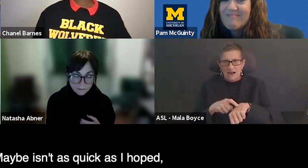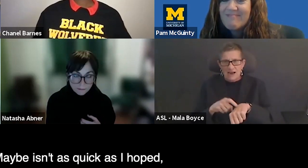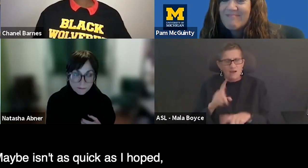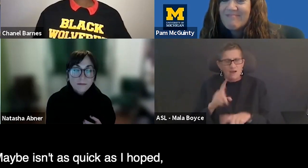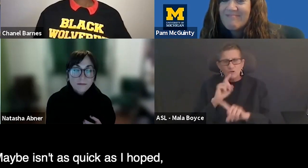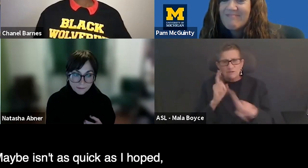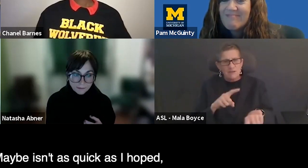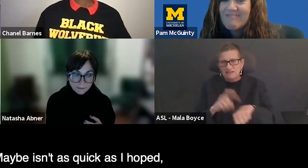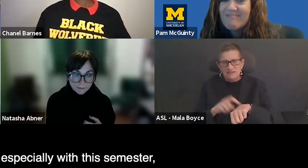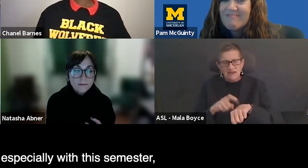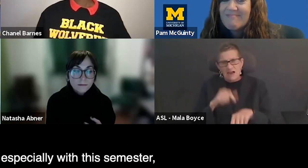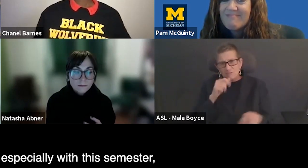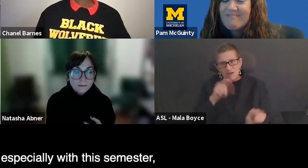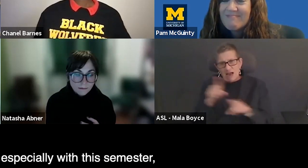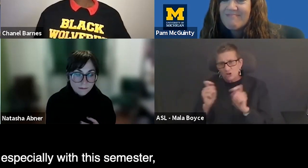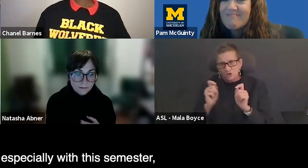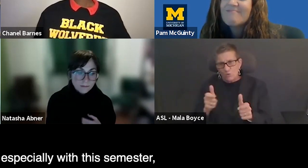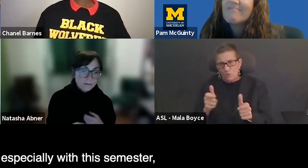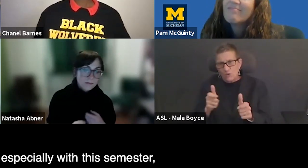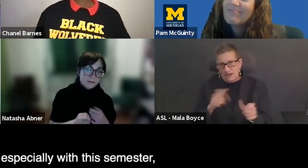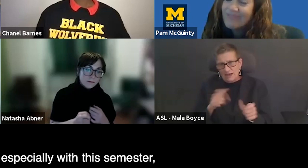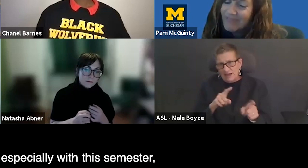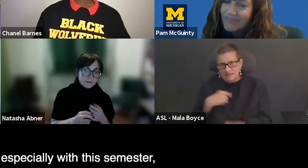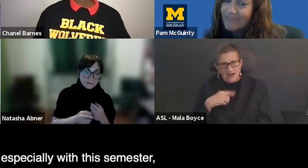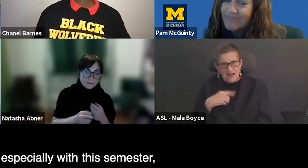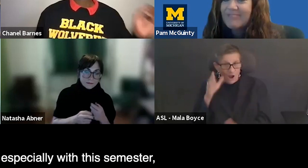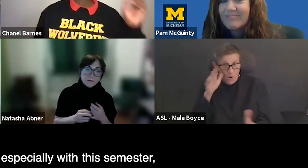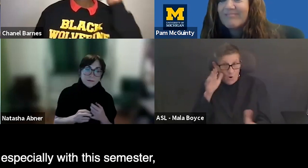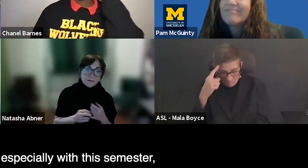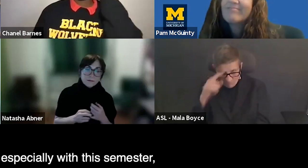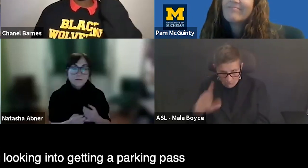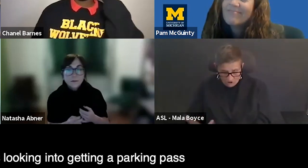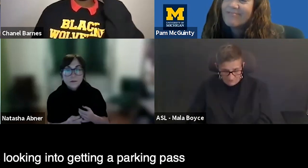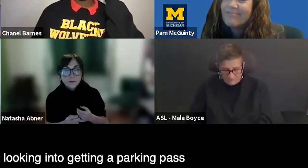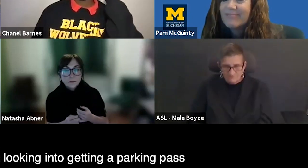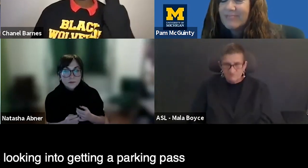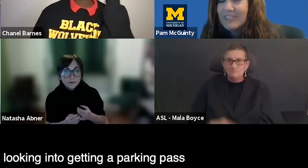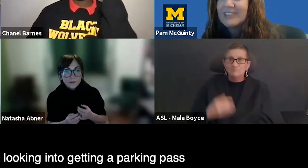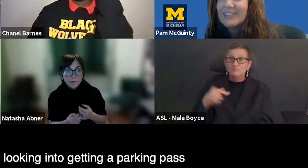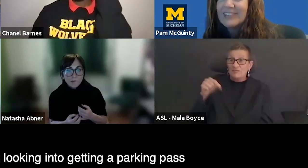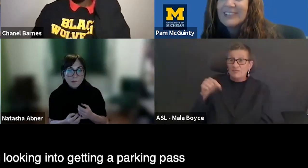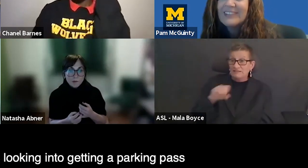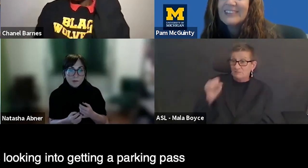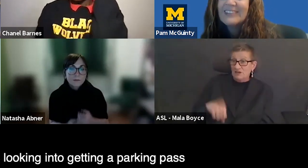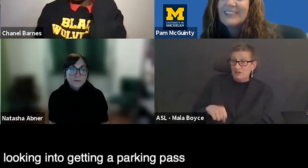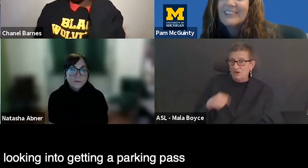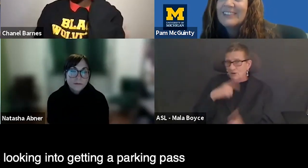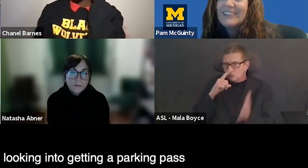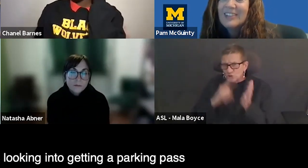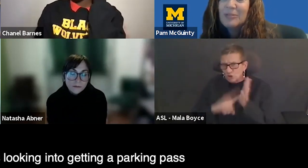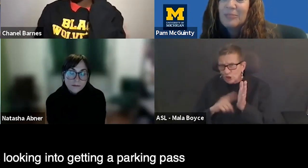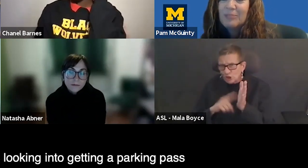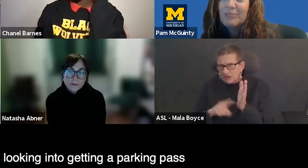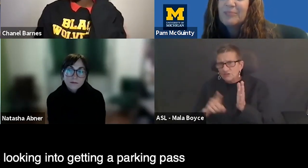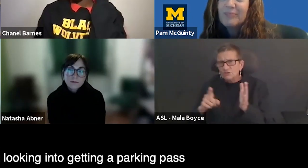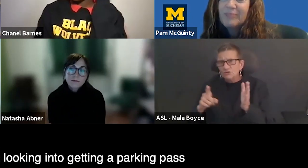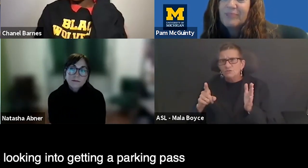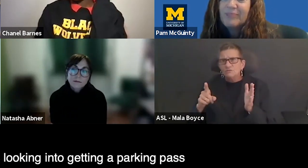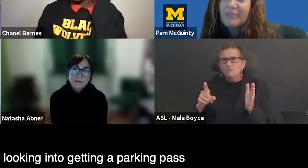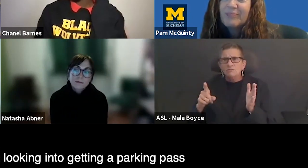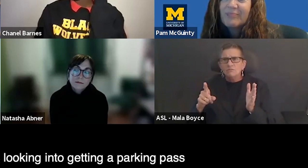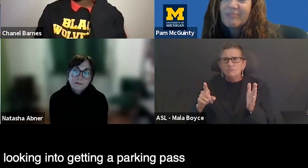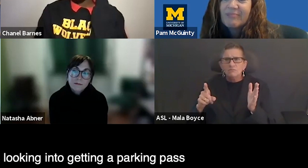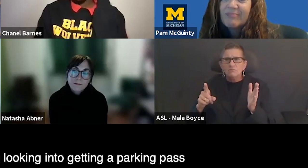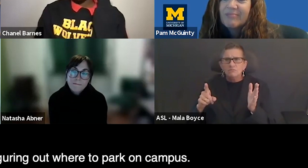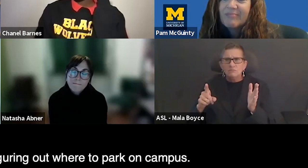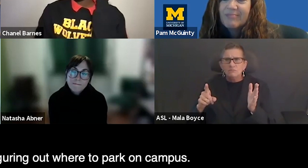I hoped, especially with this semester. I was looking into getting a